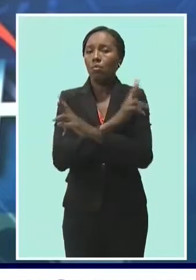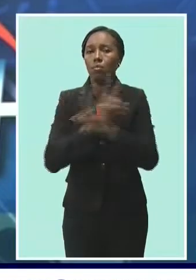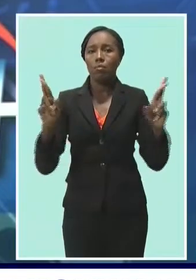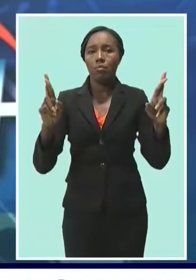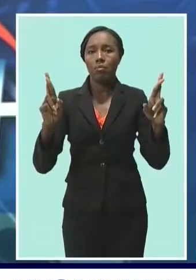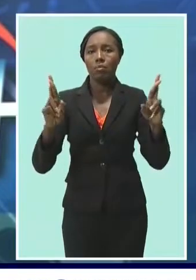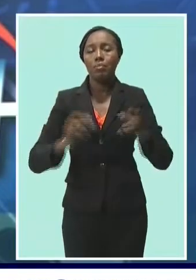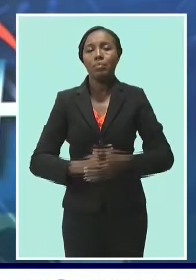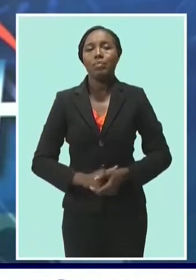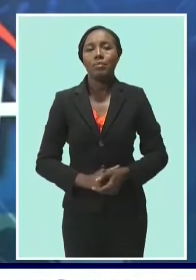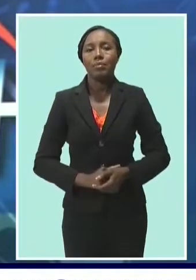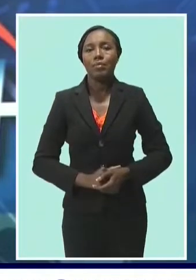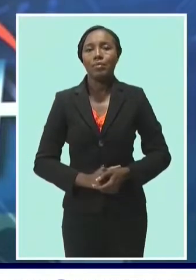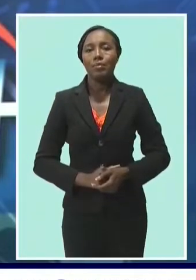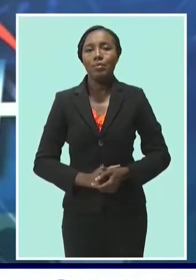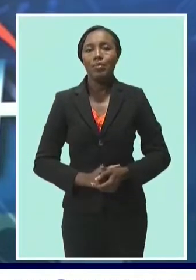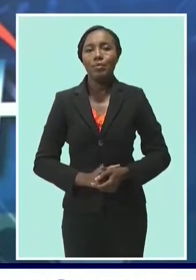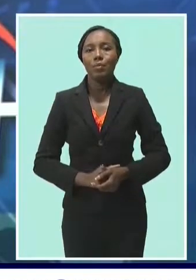go.